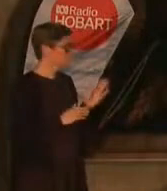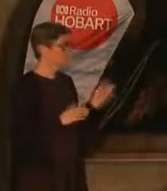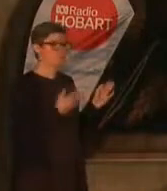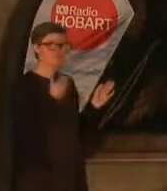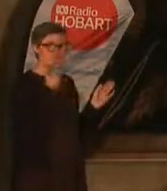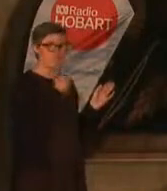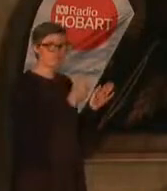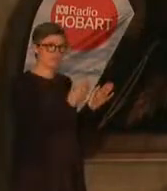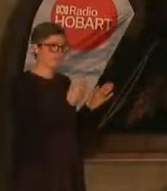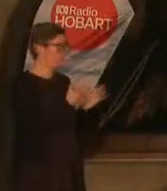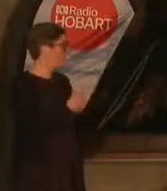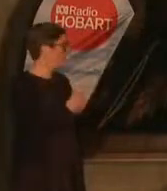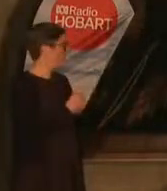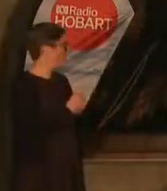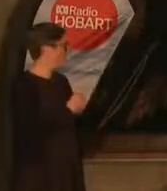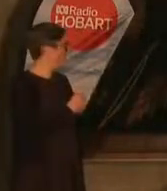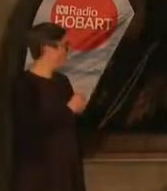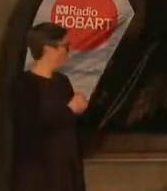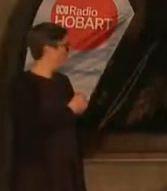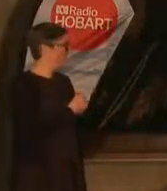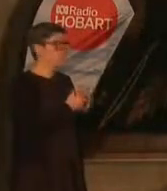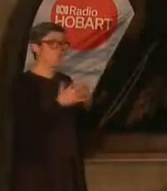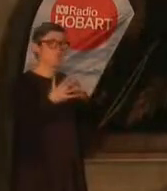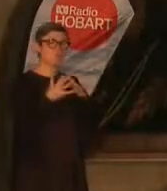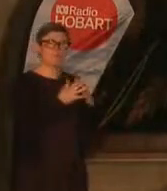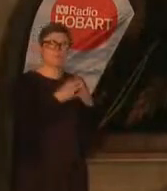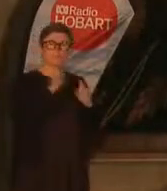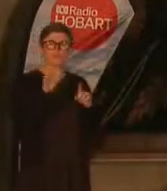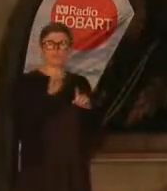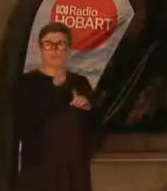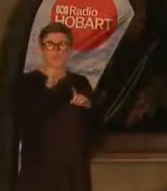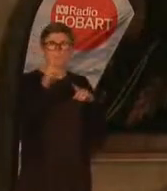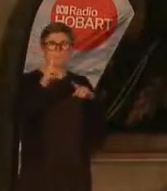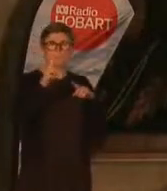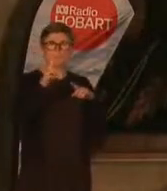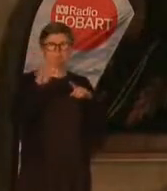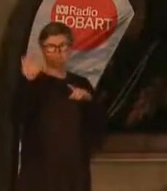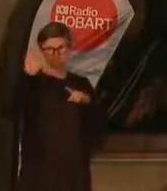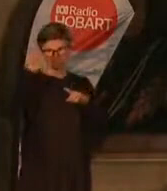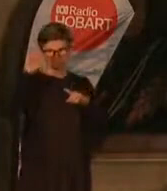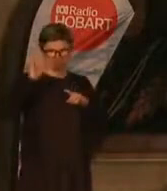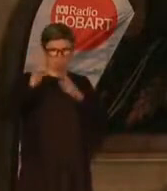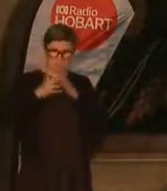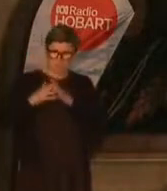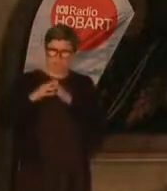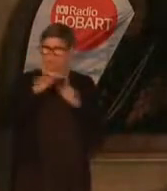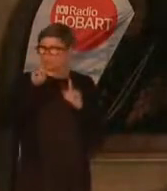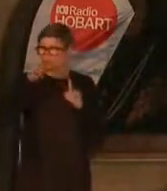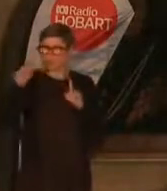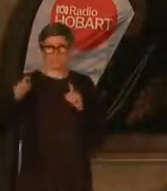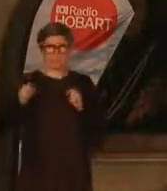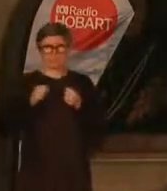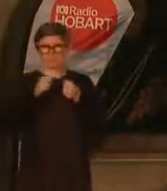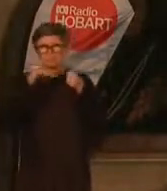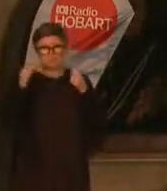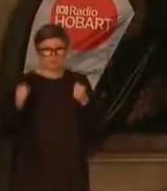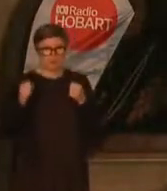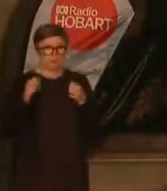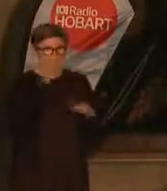Thanks, Maggie. So Western science is often thought about as being so empirical, based on